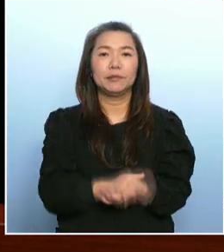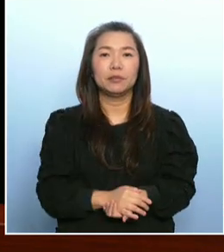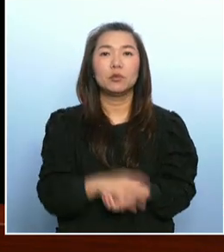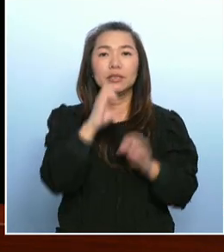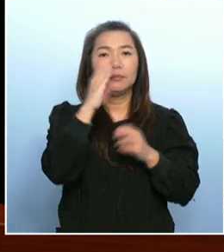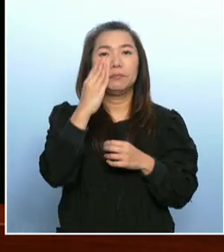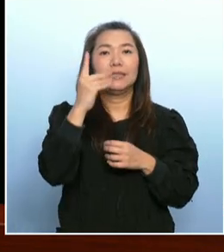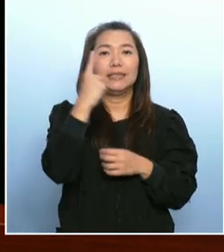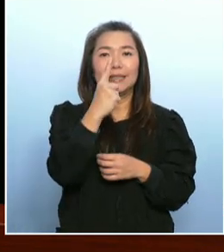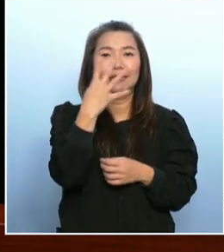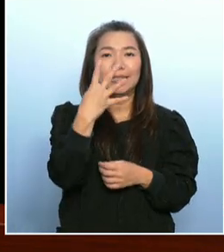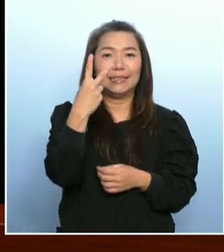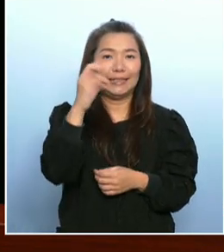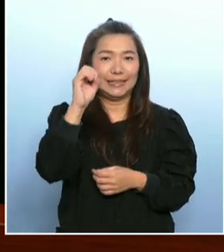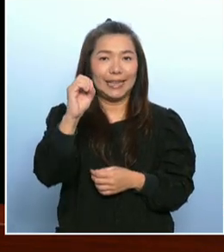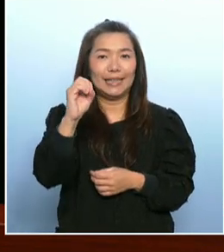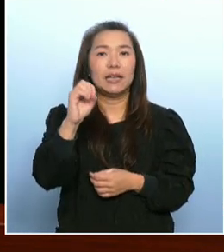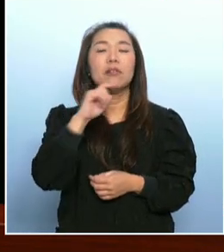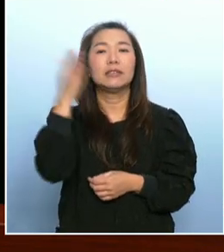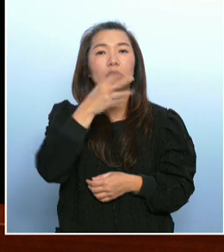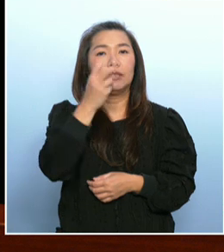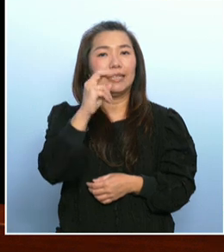1420/25/01 and CB bracket